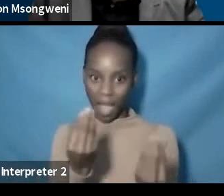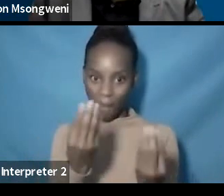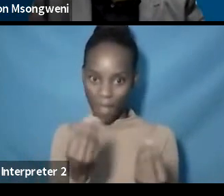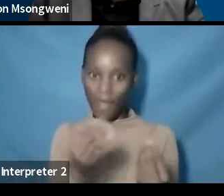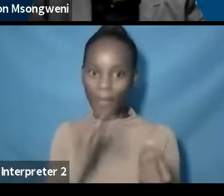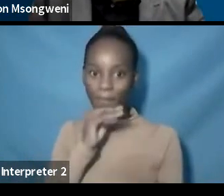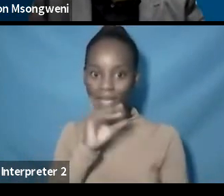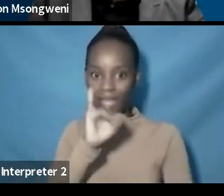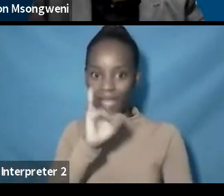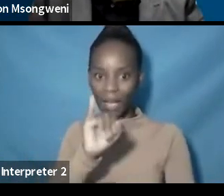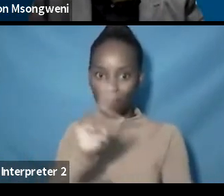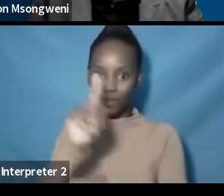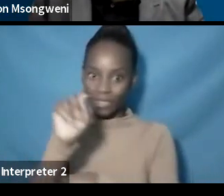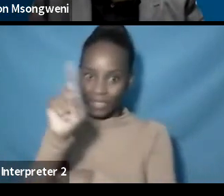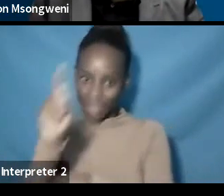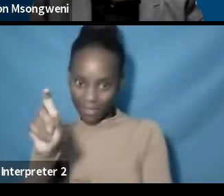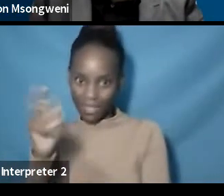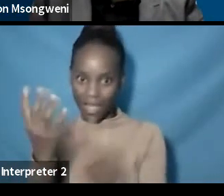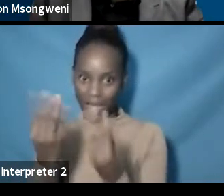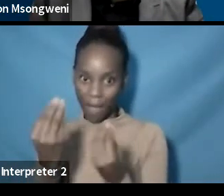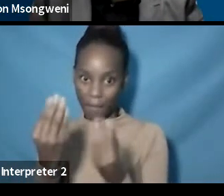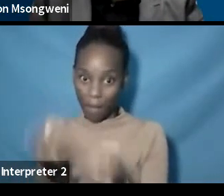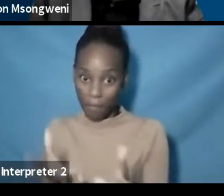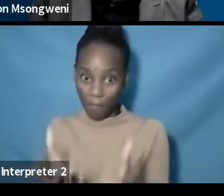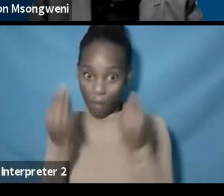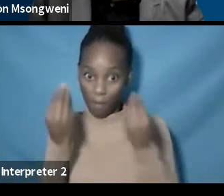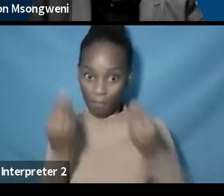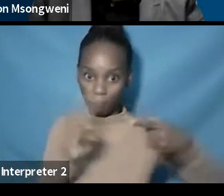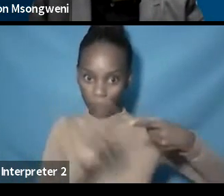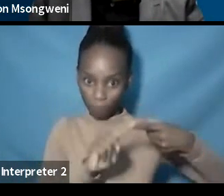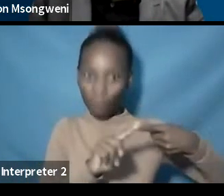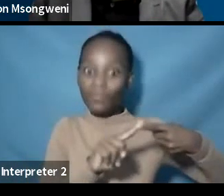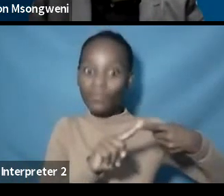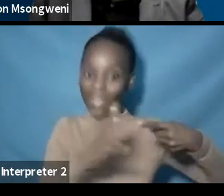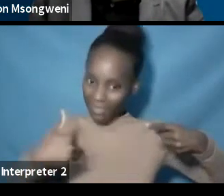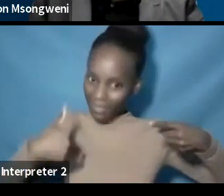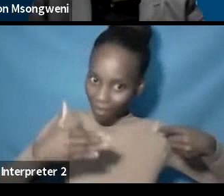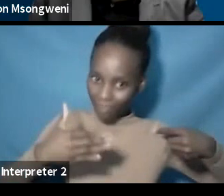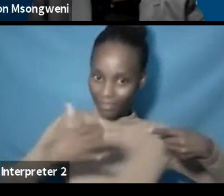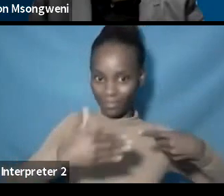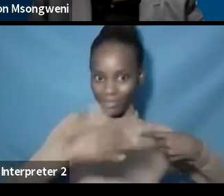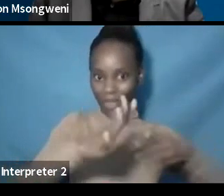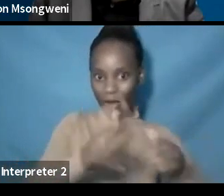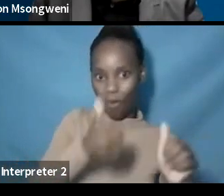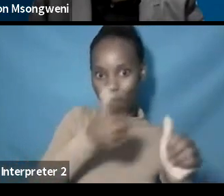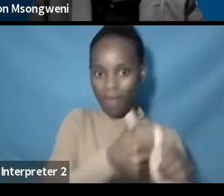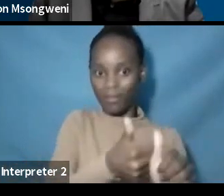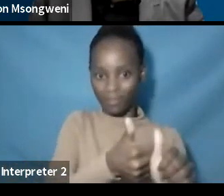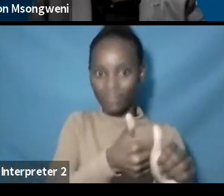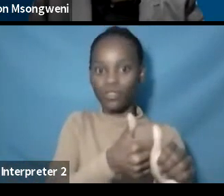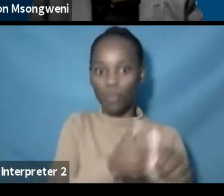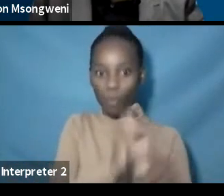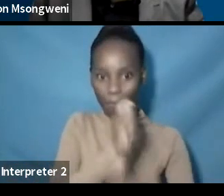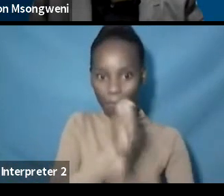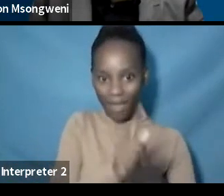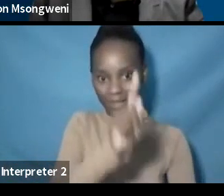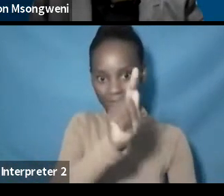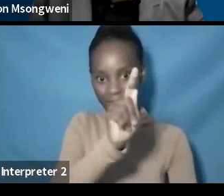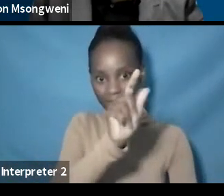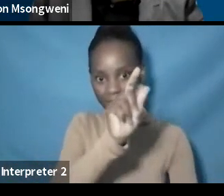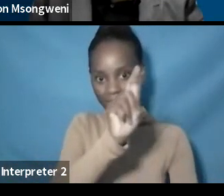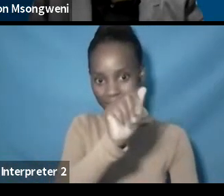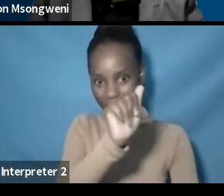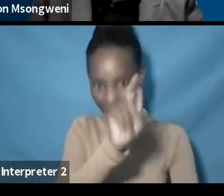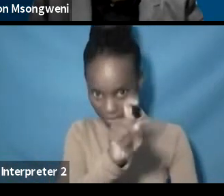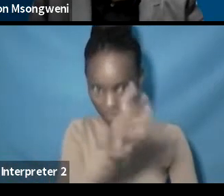Once you get your number, we expect you to start your compliance journey. How do you start that? First of all, you need to make sure